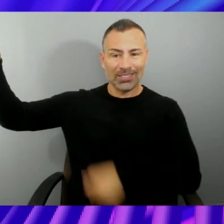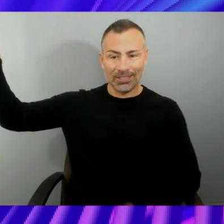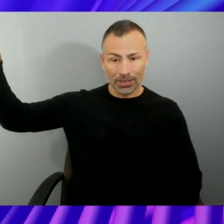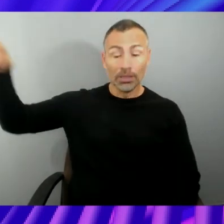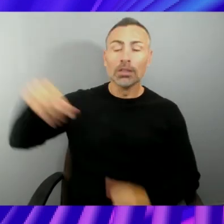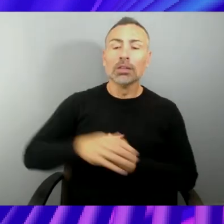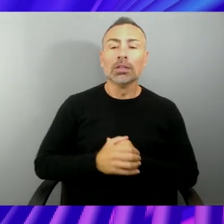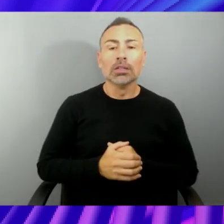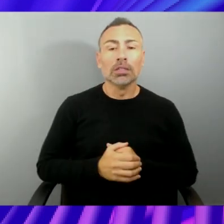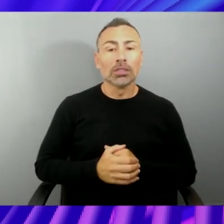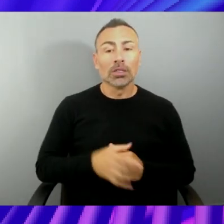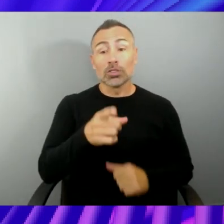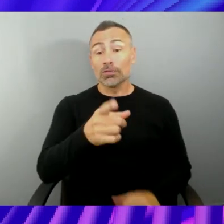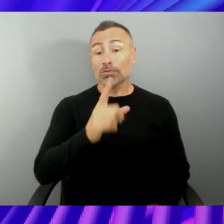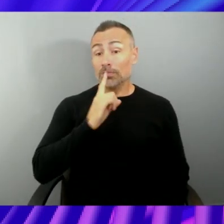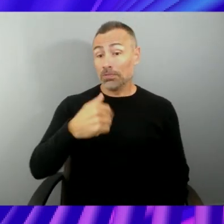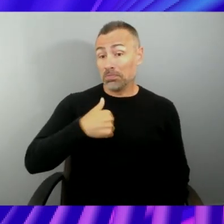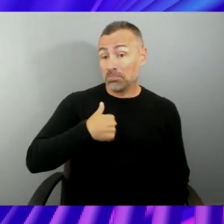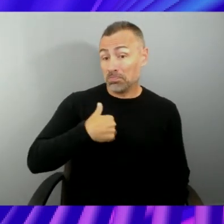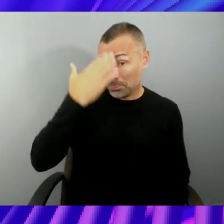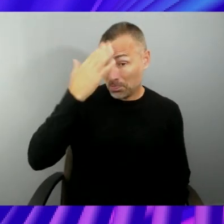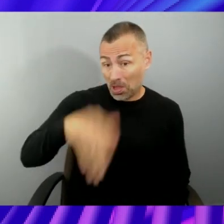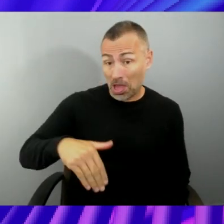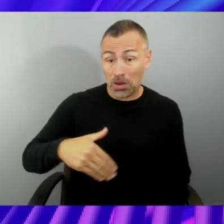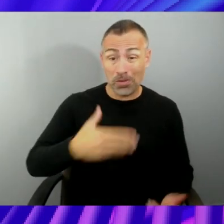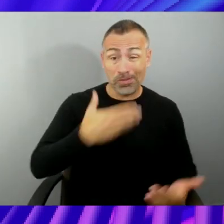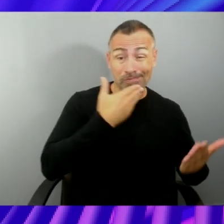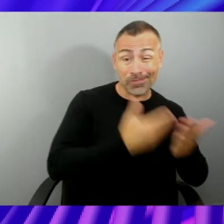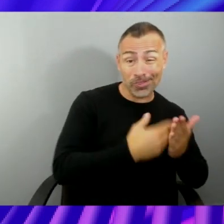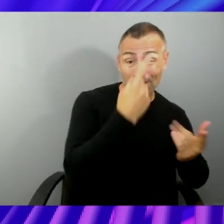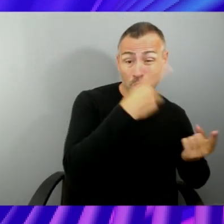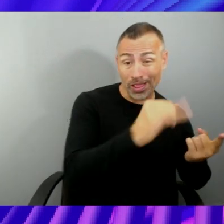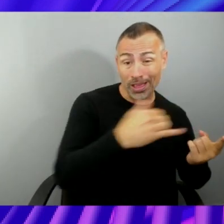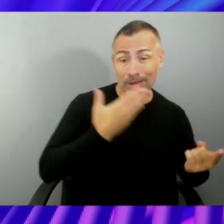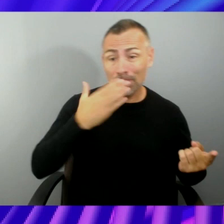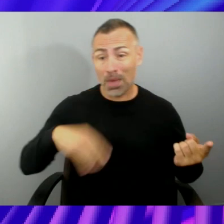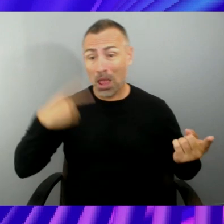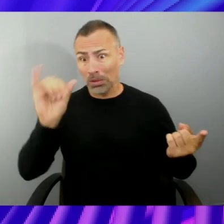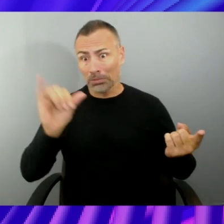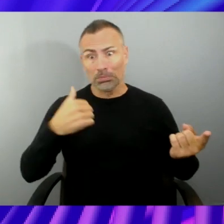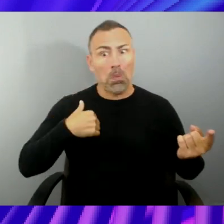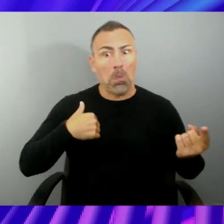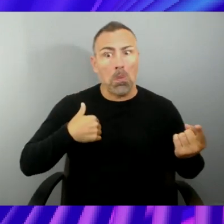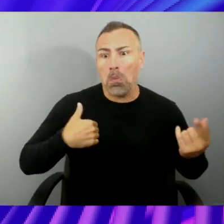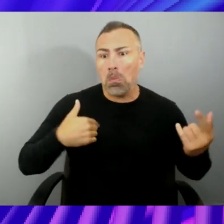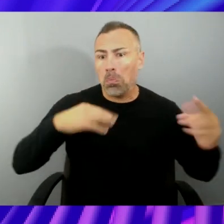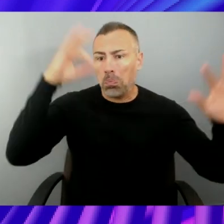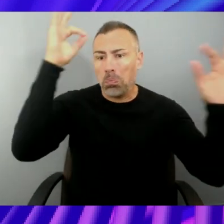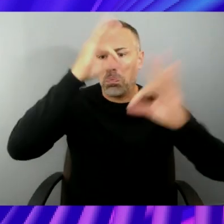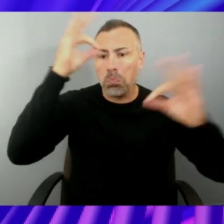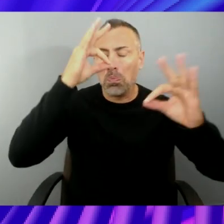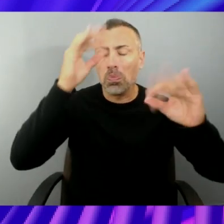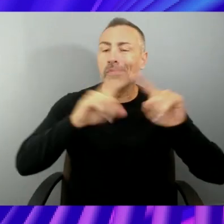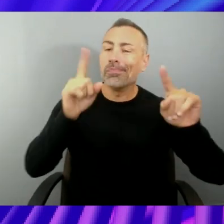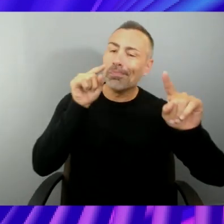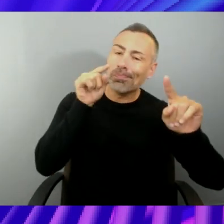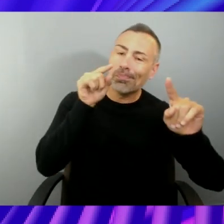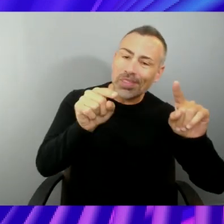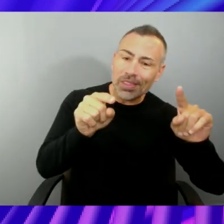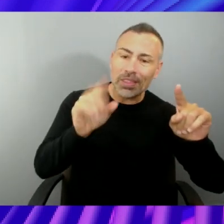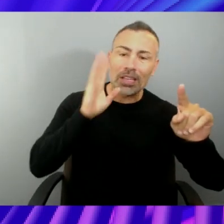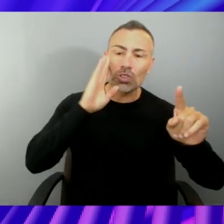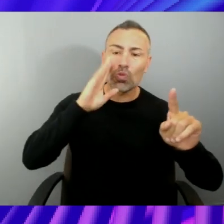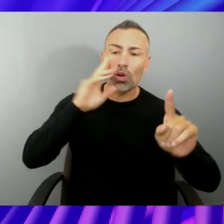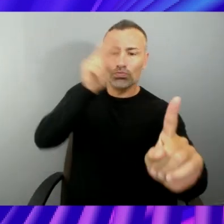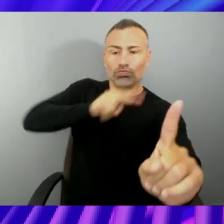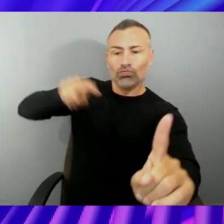system, just hand over the metrics to the anomaly detection model, have it look over the last 2 weeks of data, continue to become more and more accurate